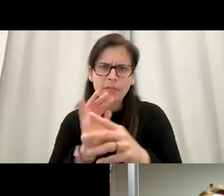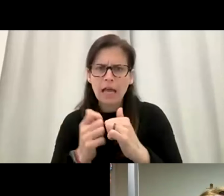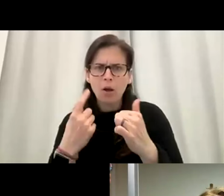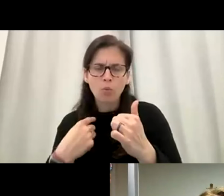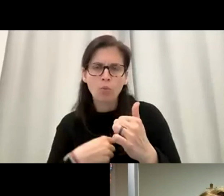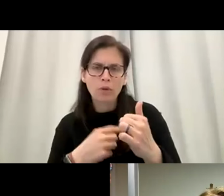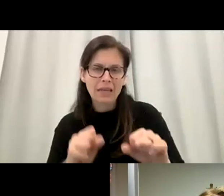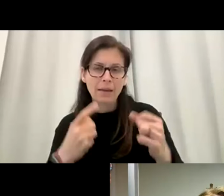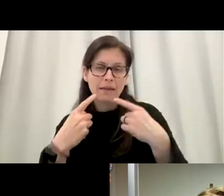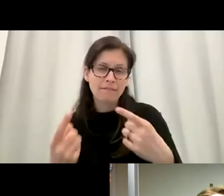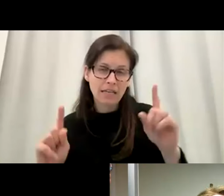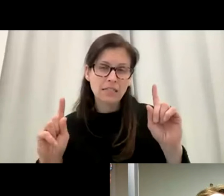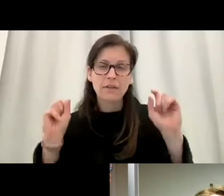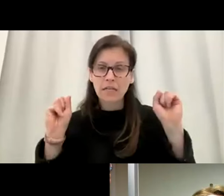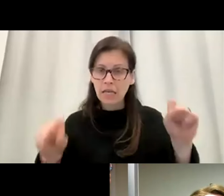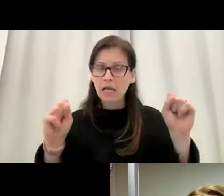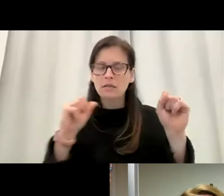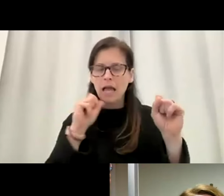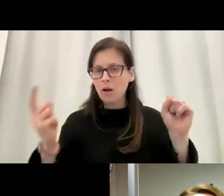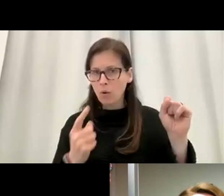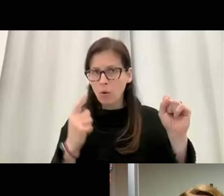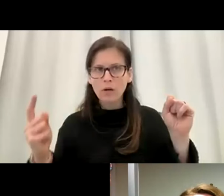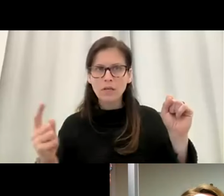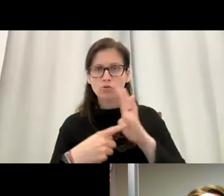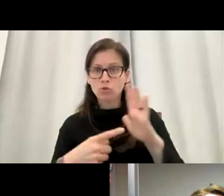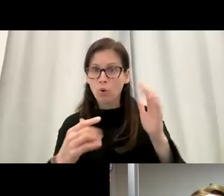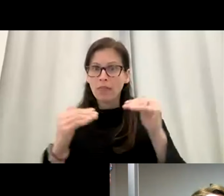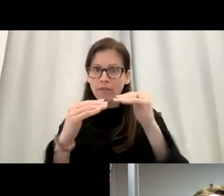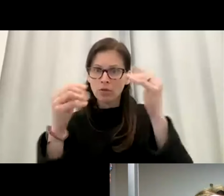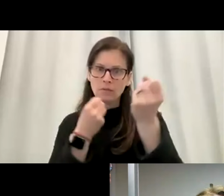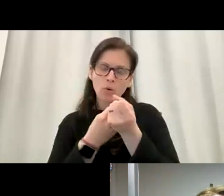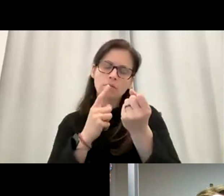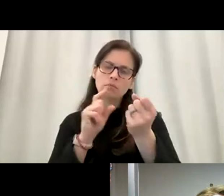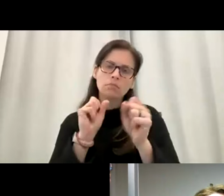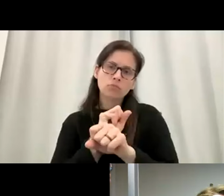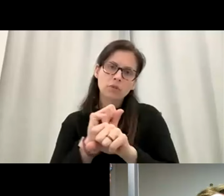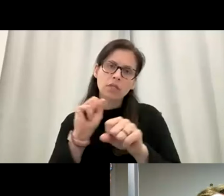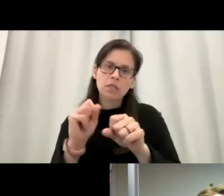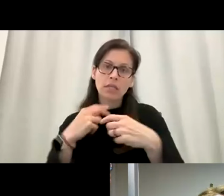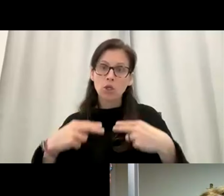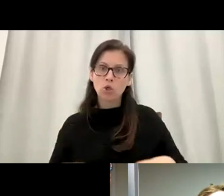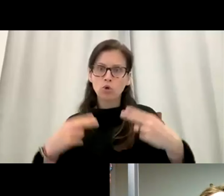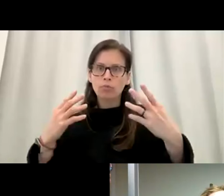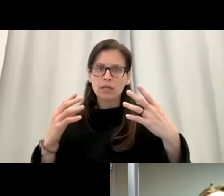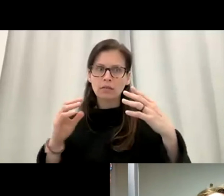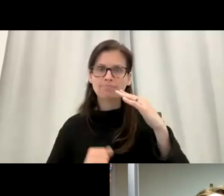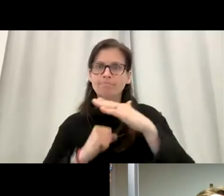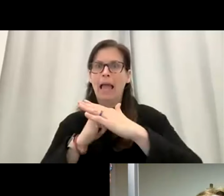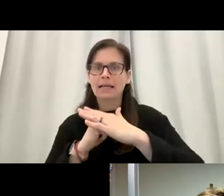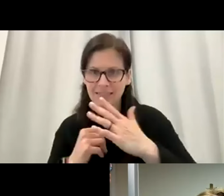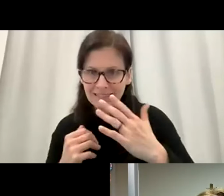effective, it is not always an indication of sort of level of support, but really the very human sort of capacity